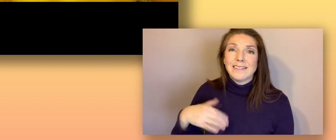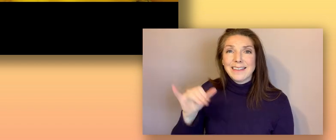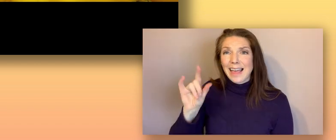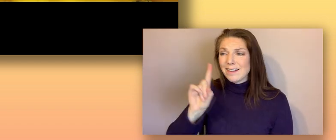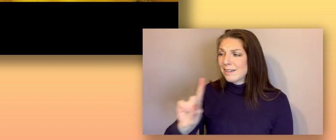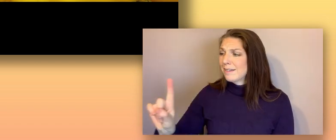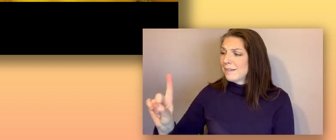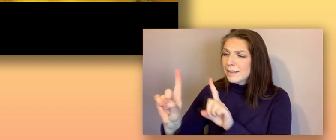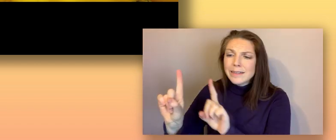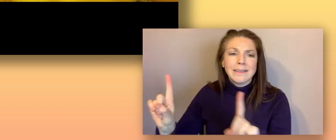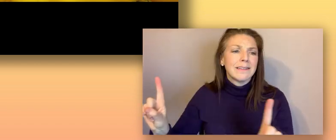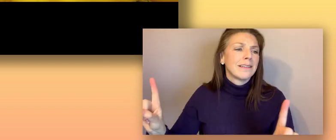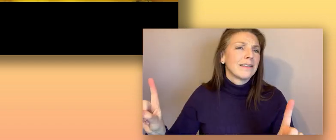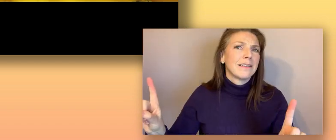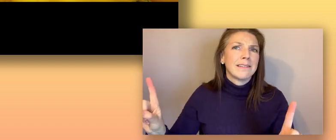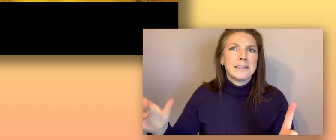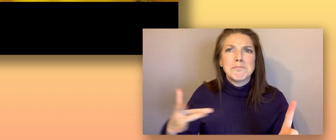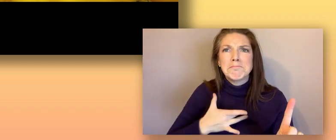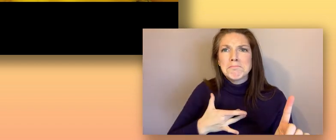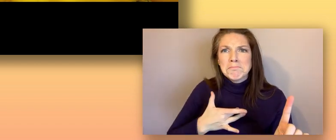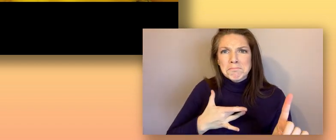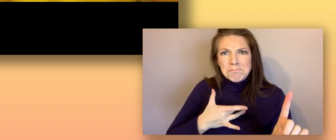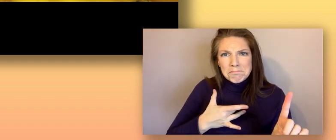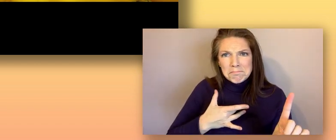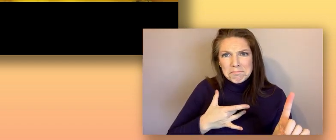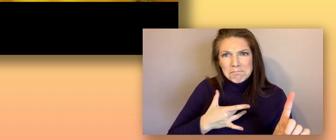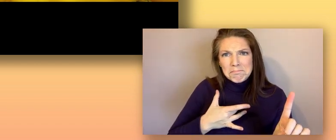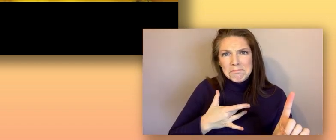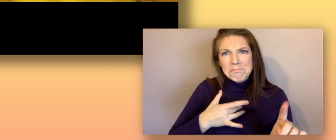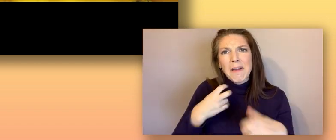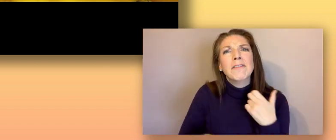being away for so long.